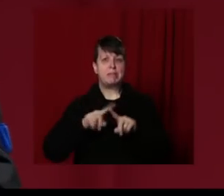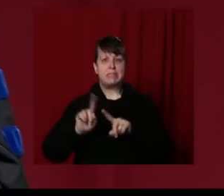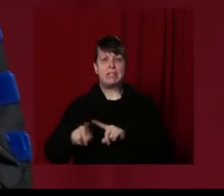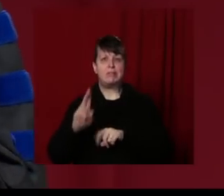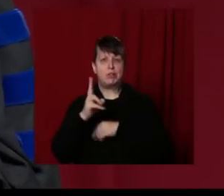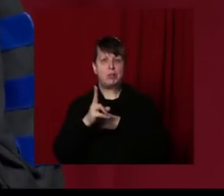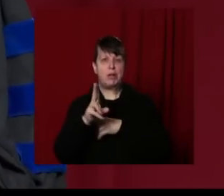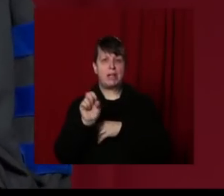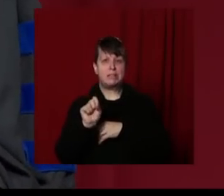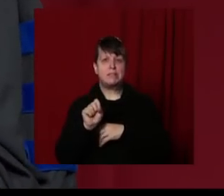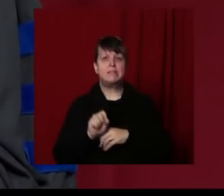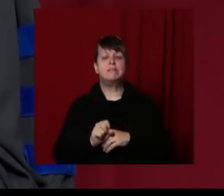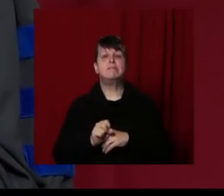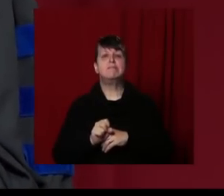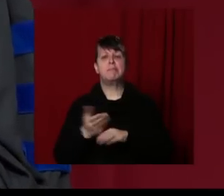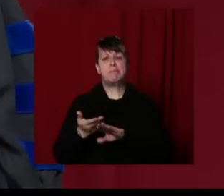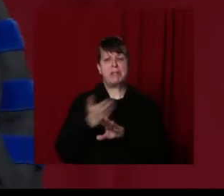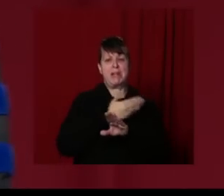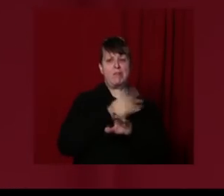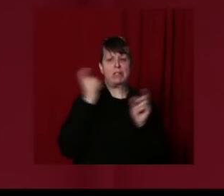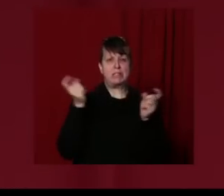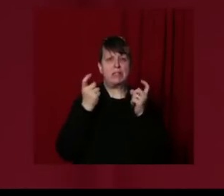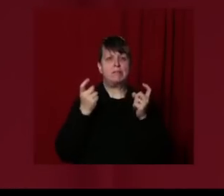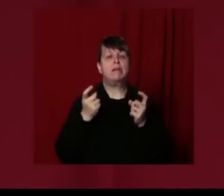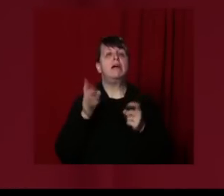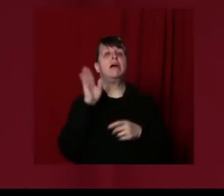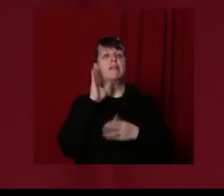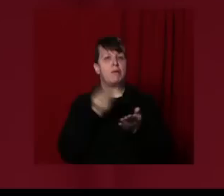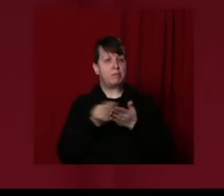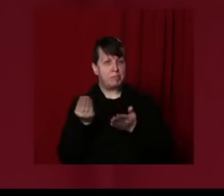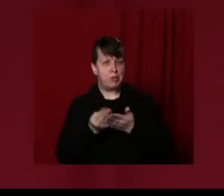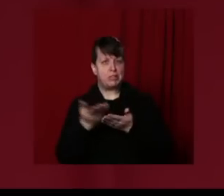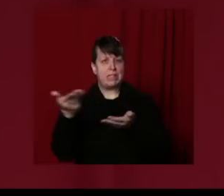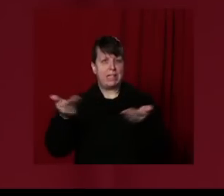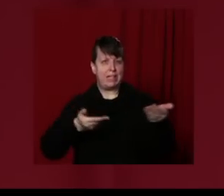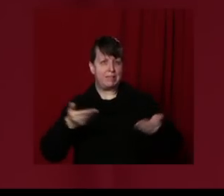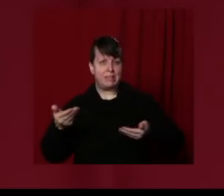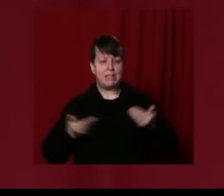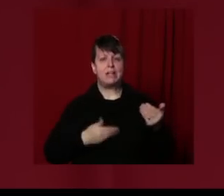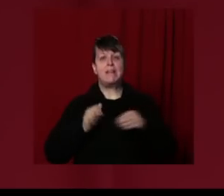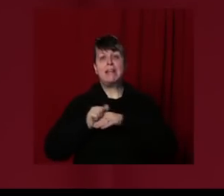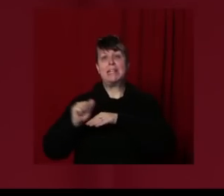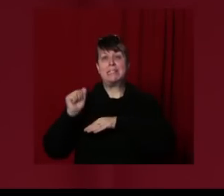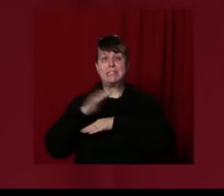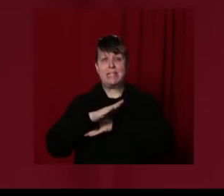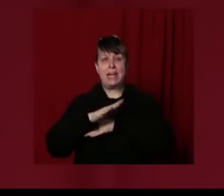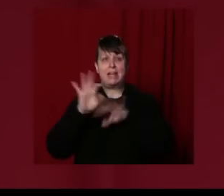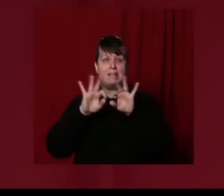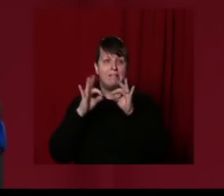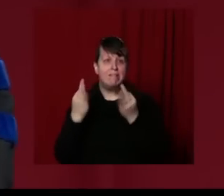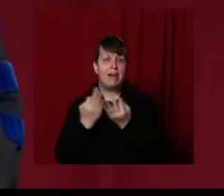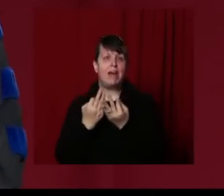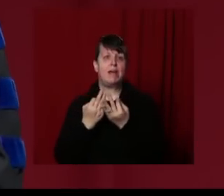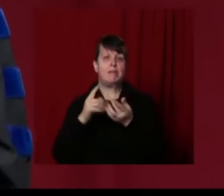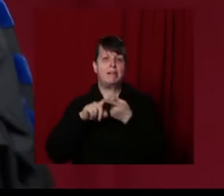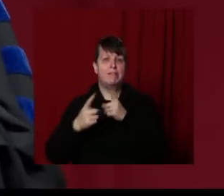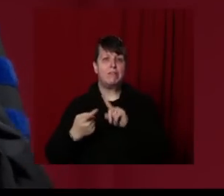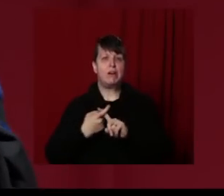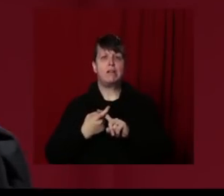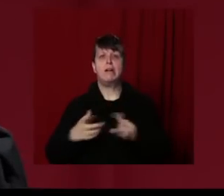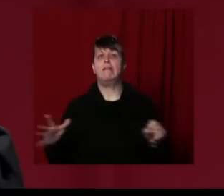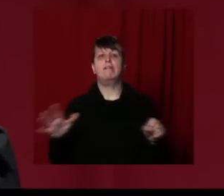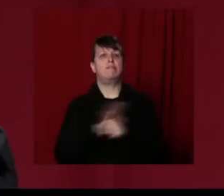the ceremony, graduates purchase invitations which they send to family and friends,